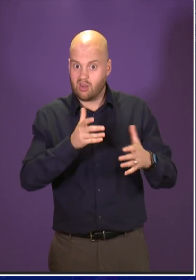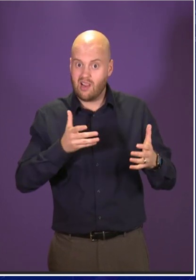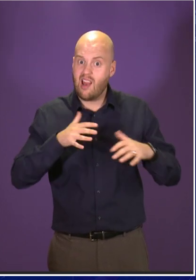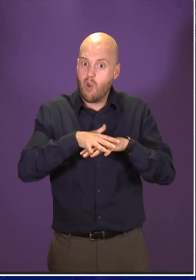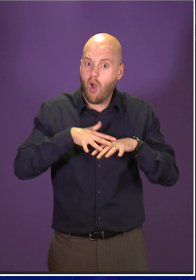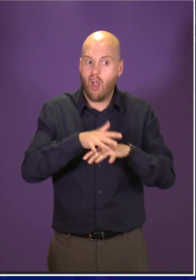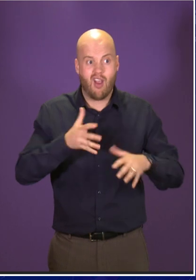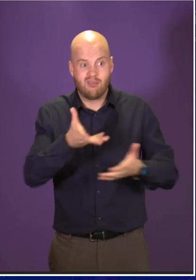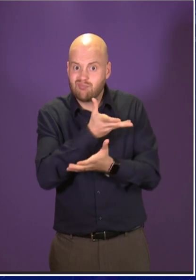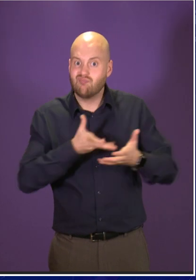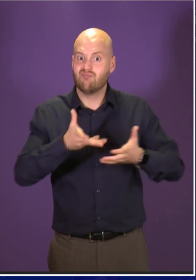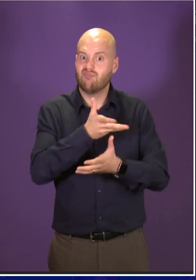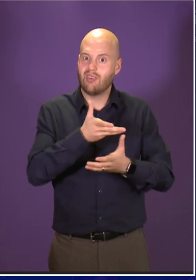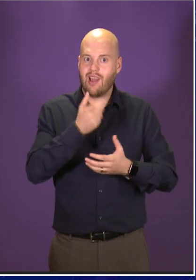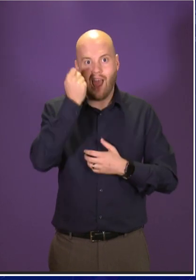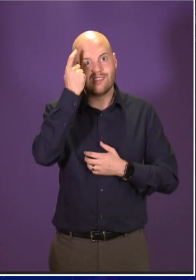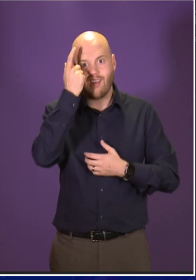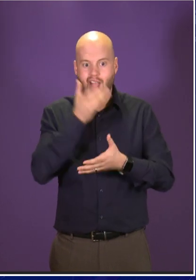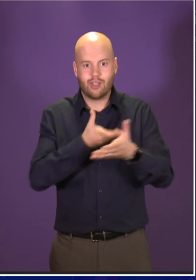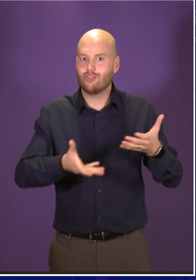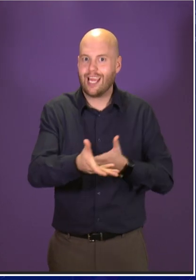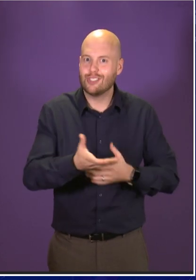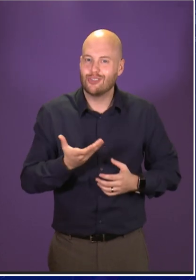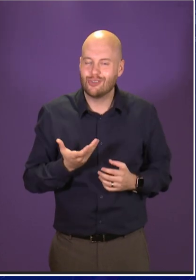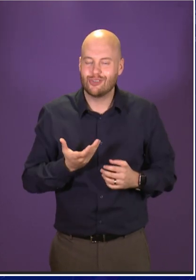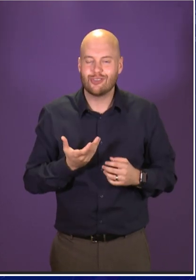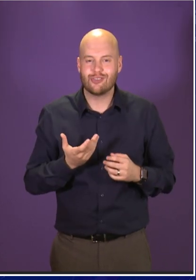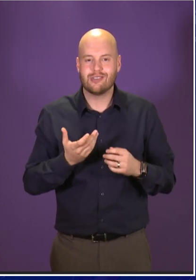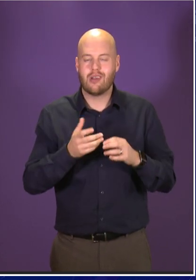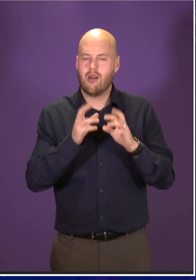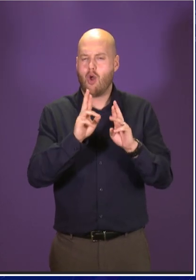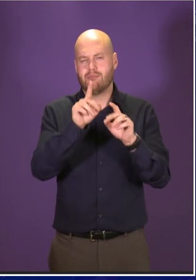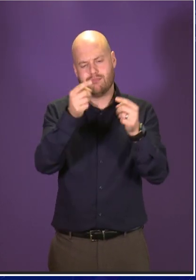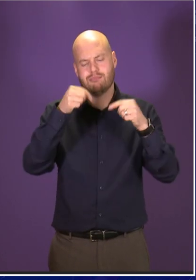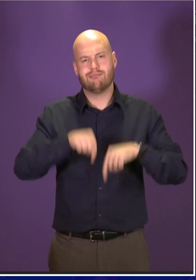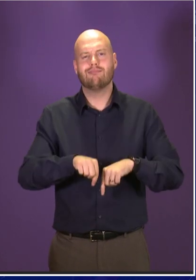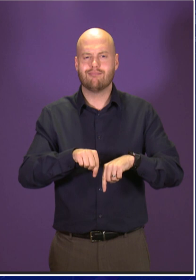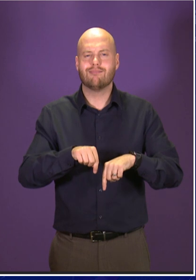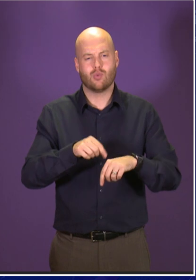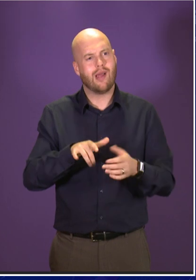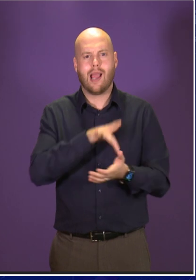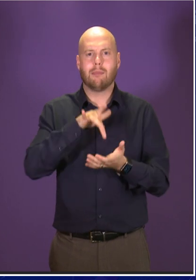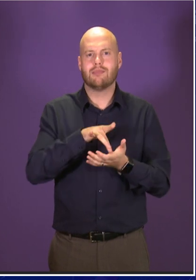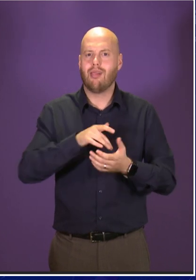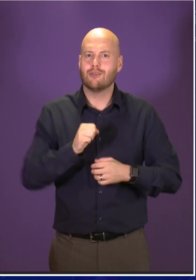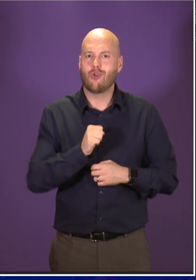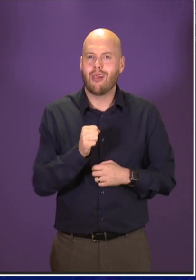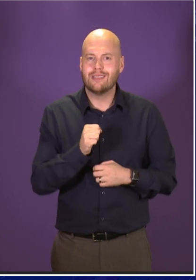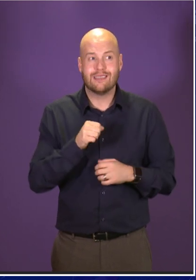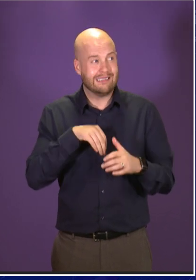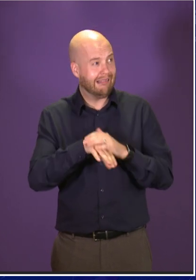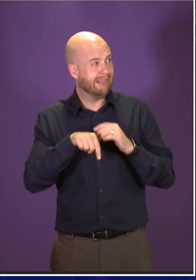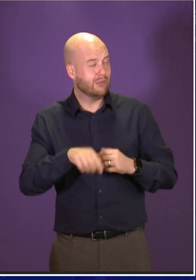exchange ideas with each other. I hope that being here in this vibrant capital of Scotland at festival time and in this wonderful Parliament